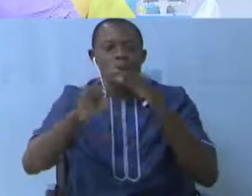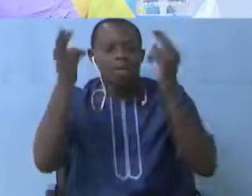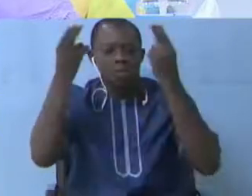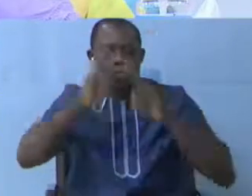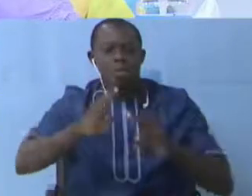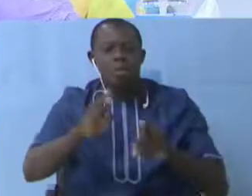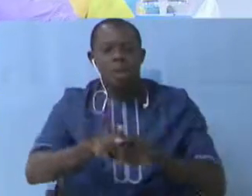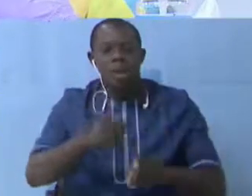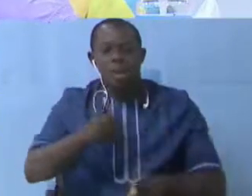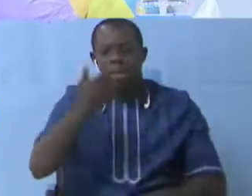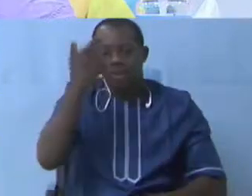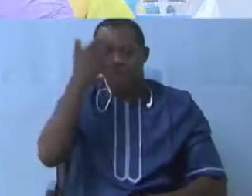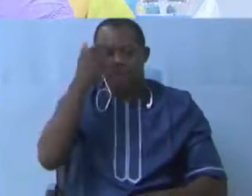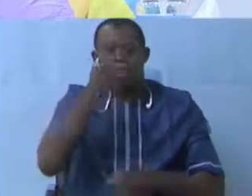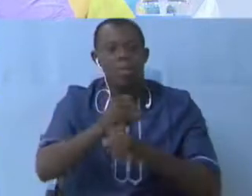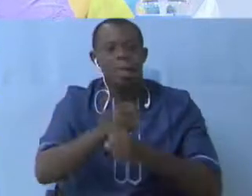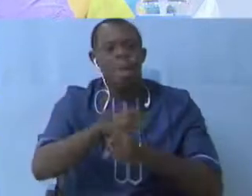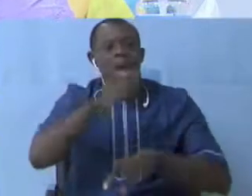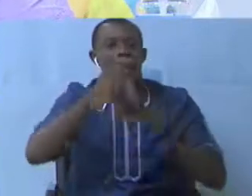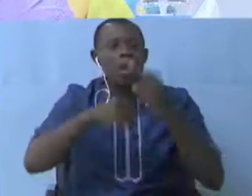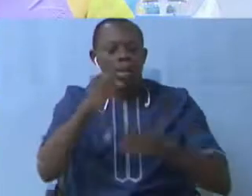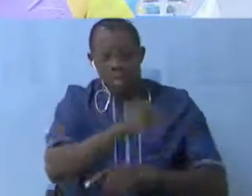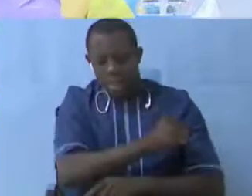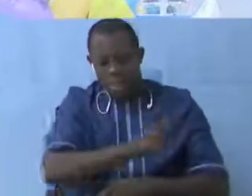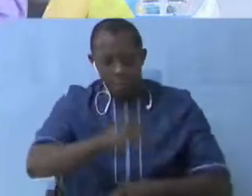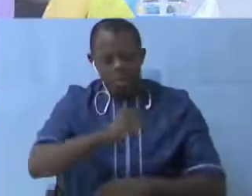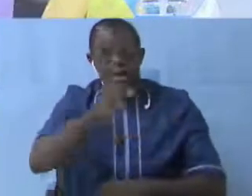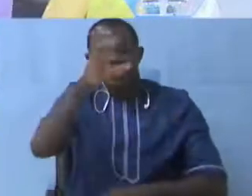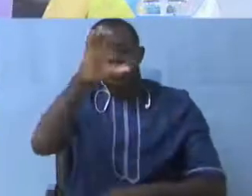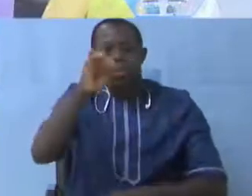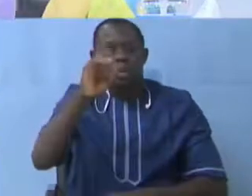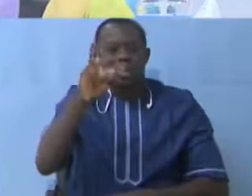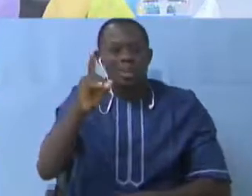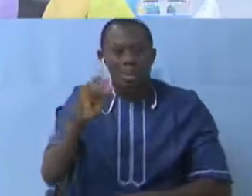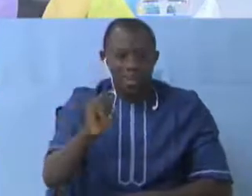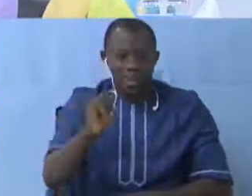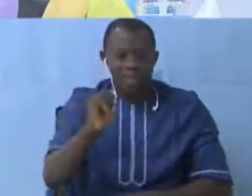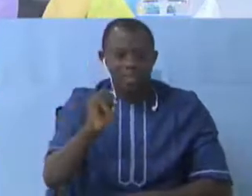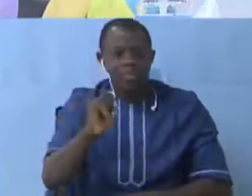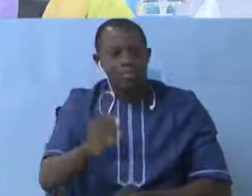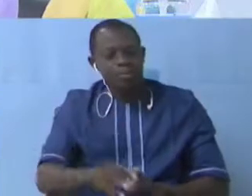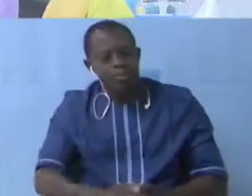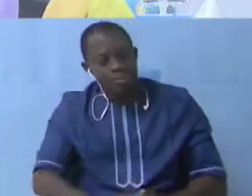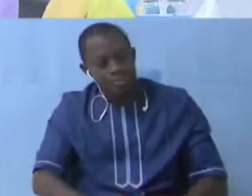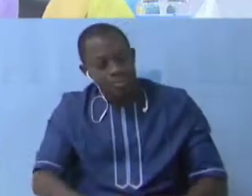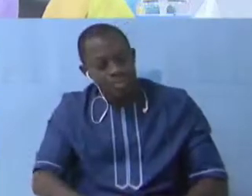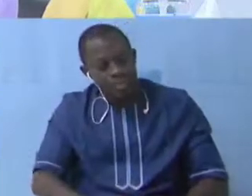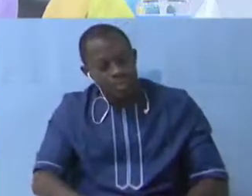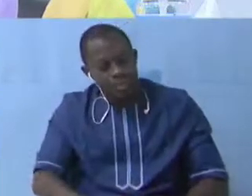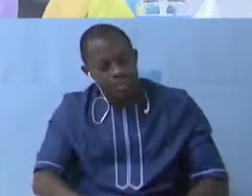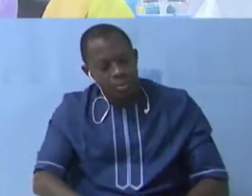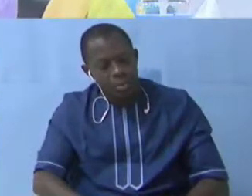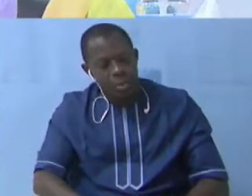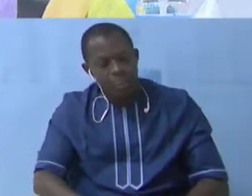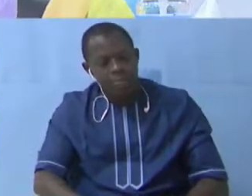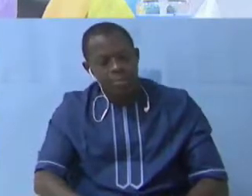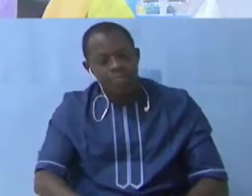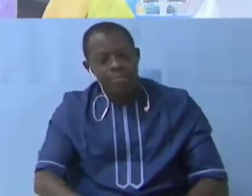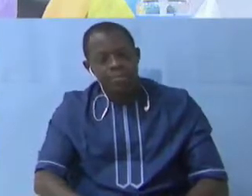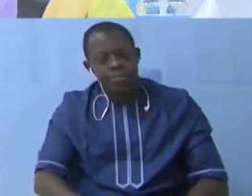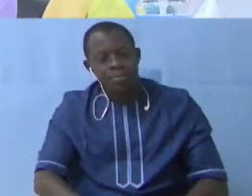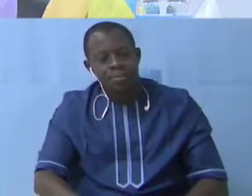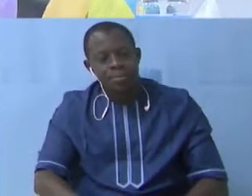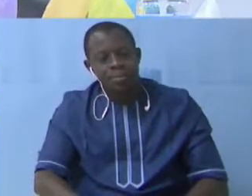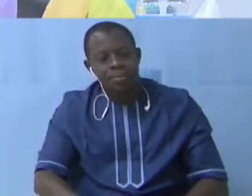was the amendment to the criminal code. Bokk na ci benn ci ñoom mooy li nga xam ne noonu la ñu defee ay suppali ci criminal code